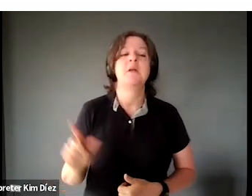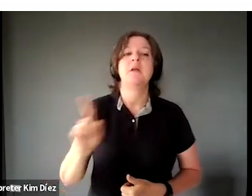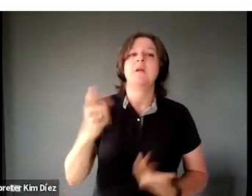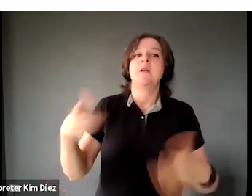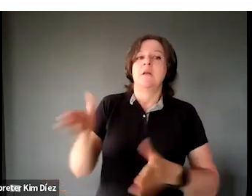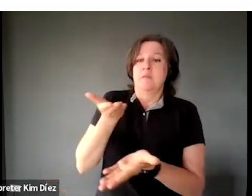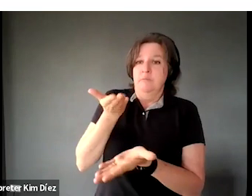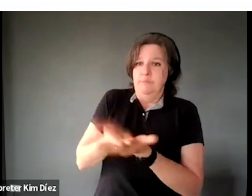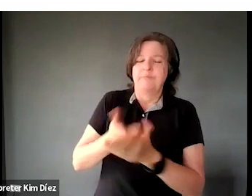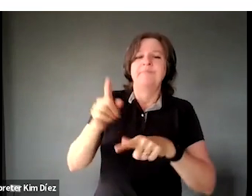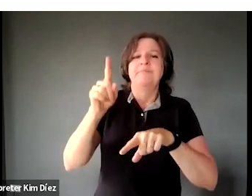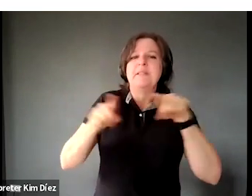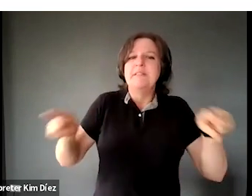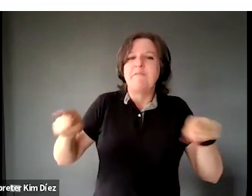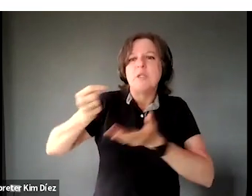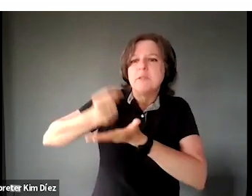published,